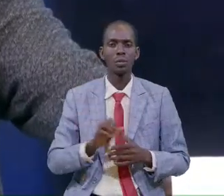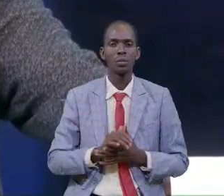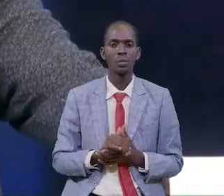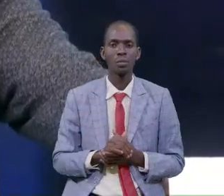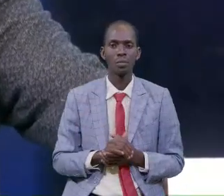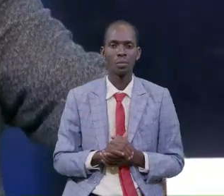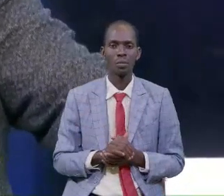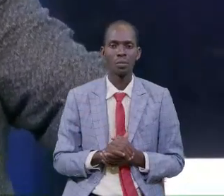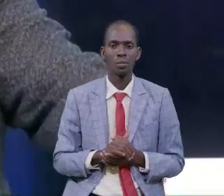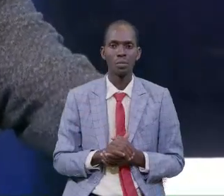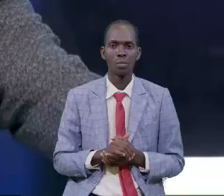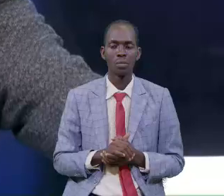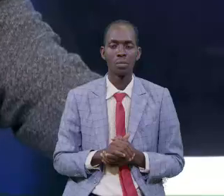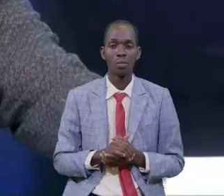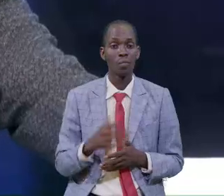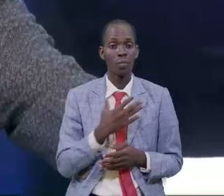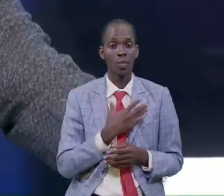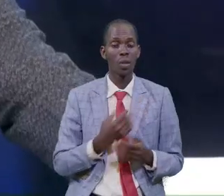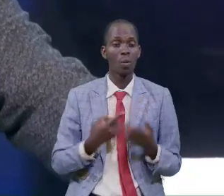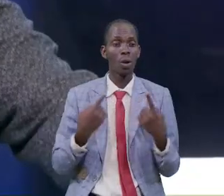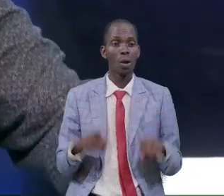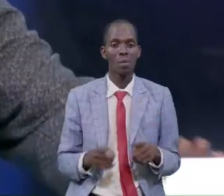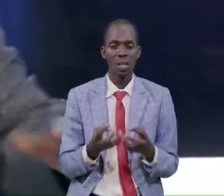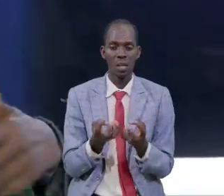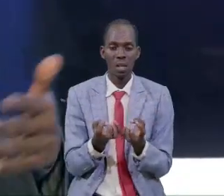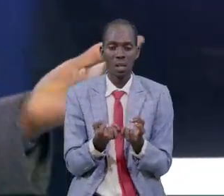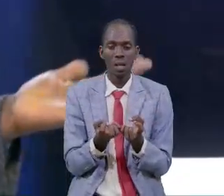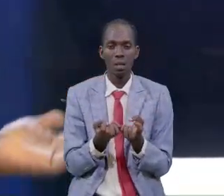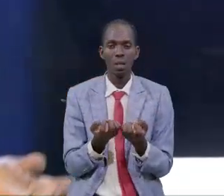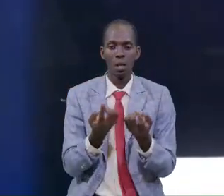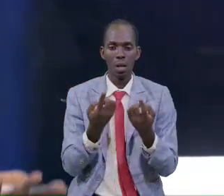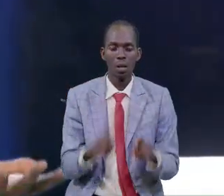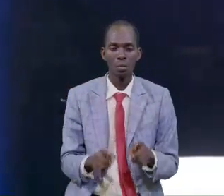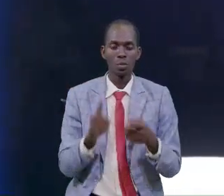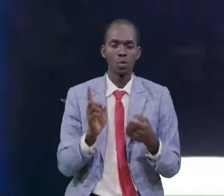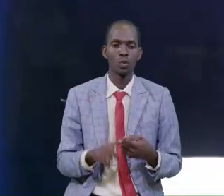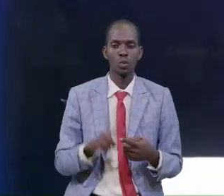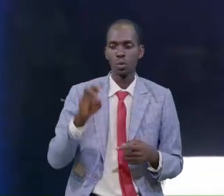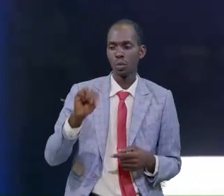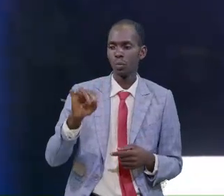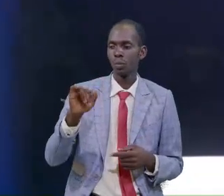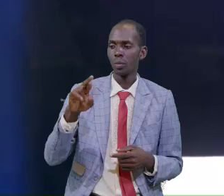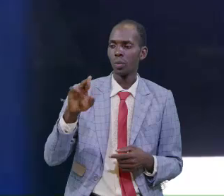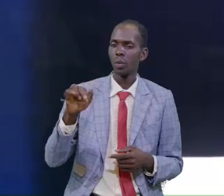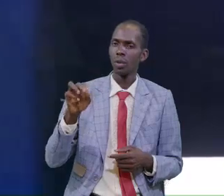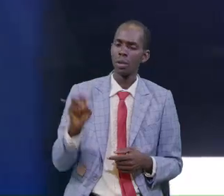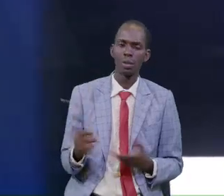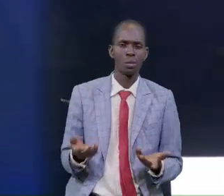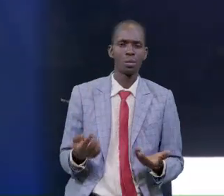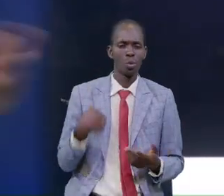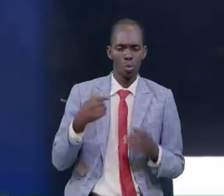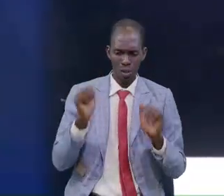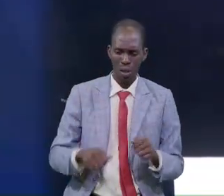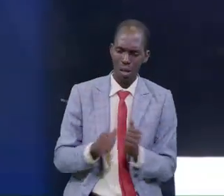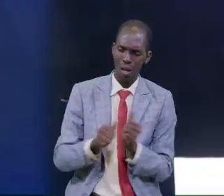And leprosy came on Miriam. We could have avoided that. We could have